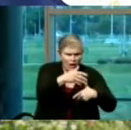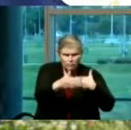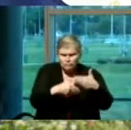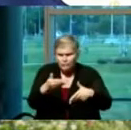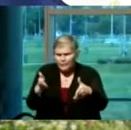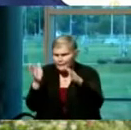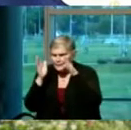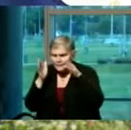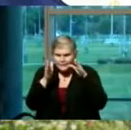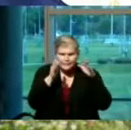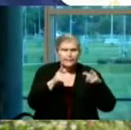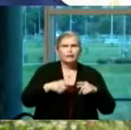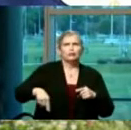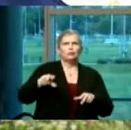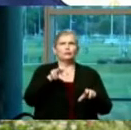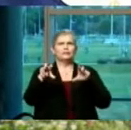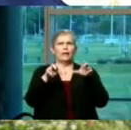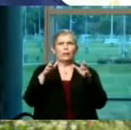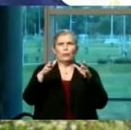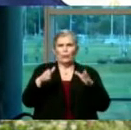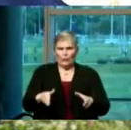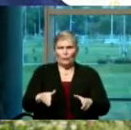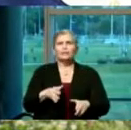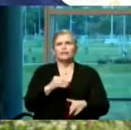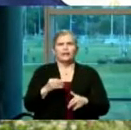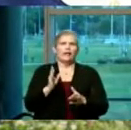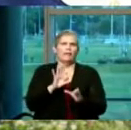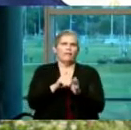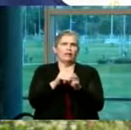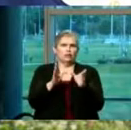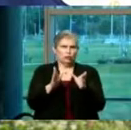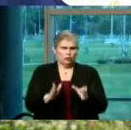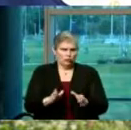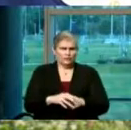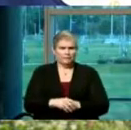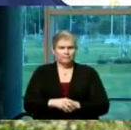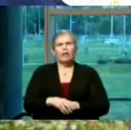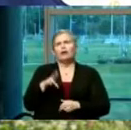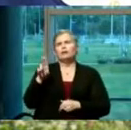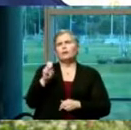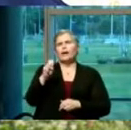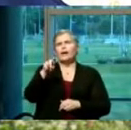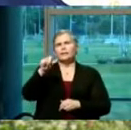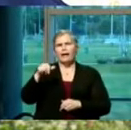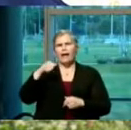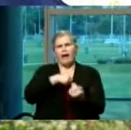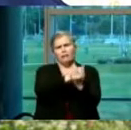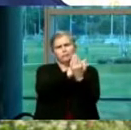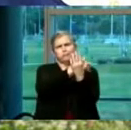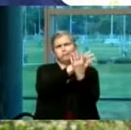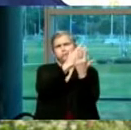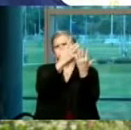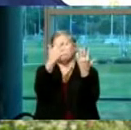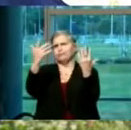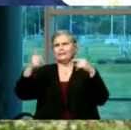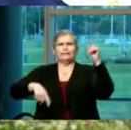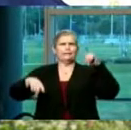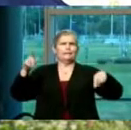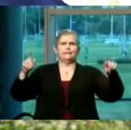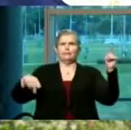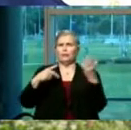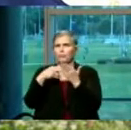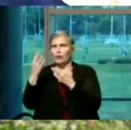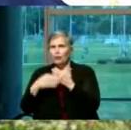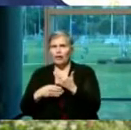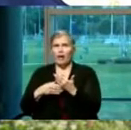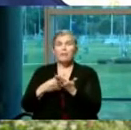consumers. Now, USDA has a wide range of Farm Bill conservation programs that provide cost share